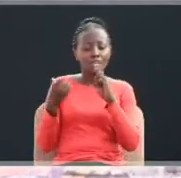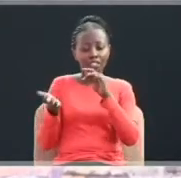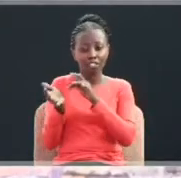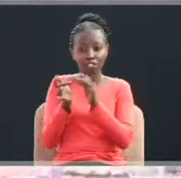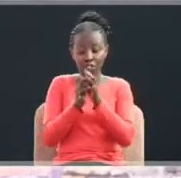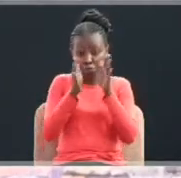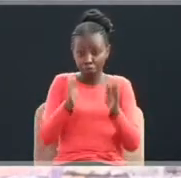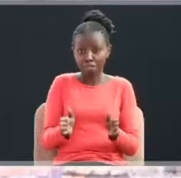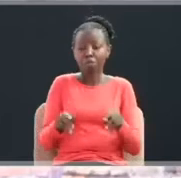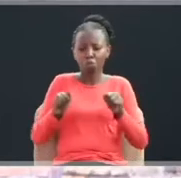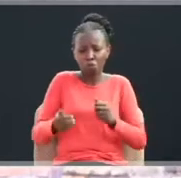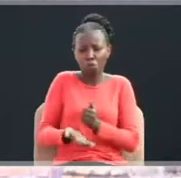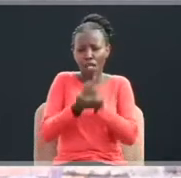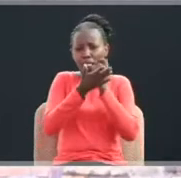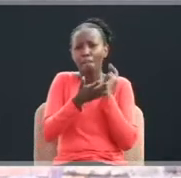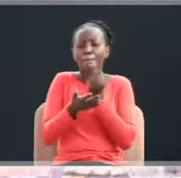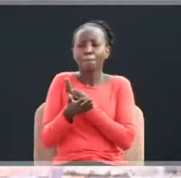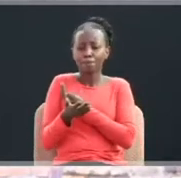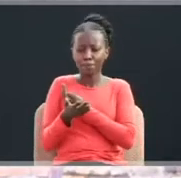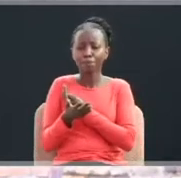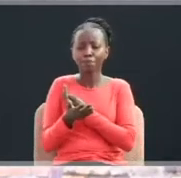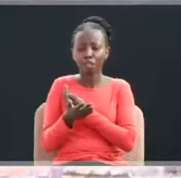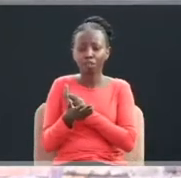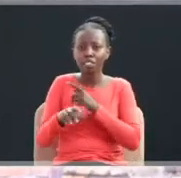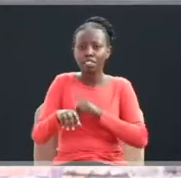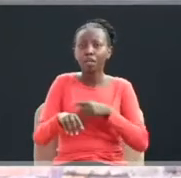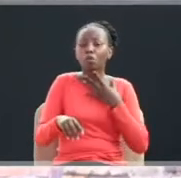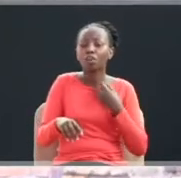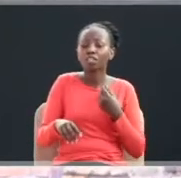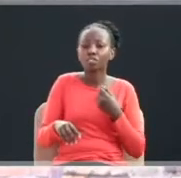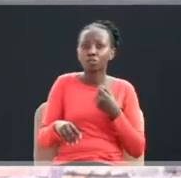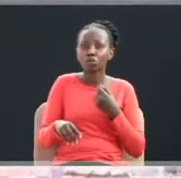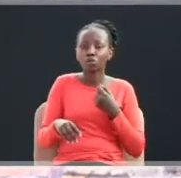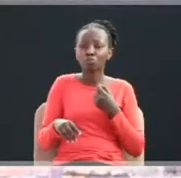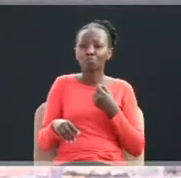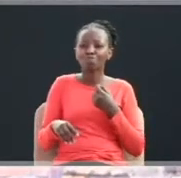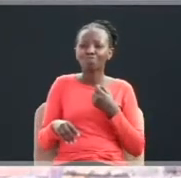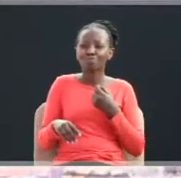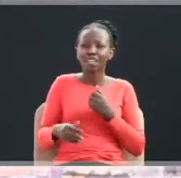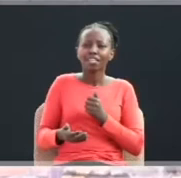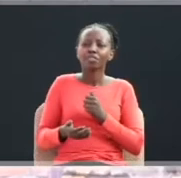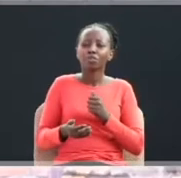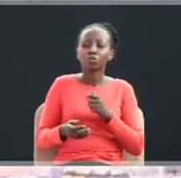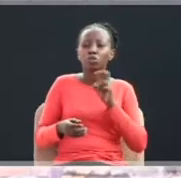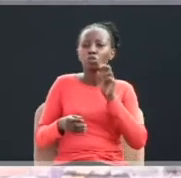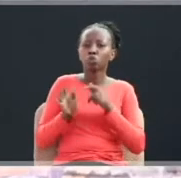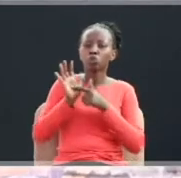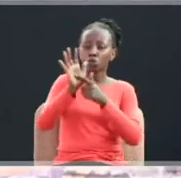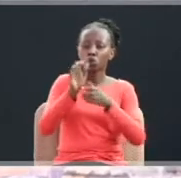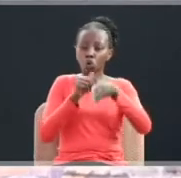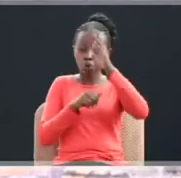can help me as I seek to please God, that I will not take anything that doesn't belong to me. I will